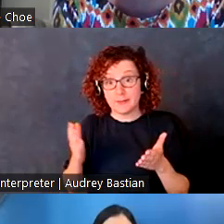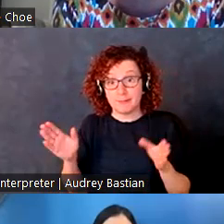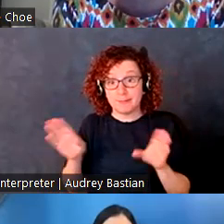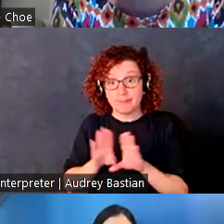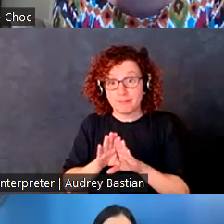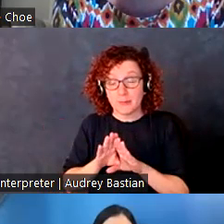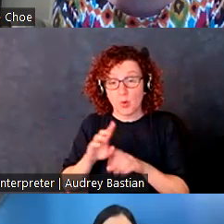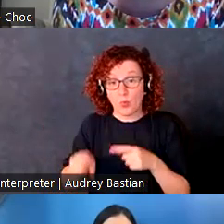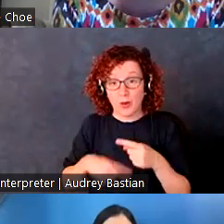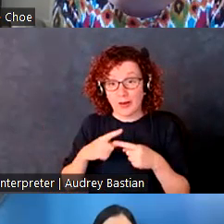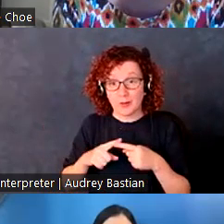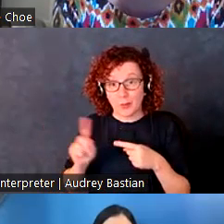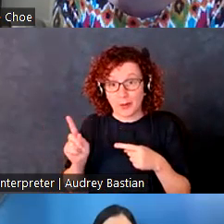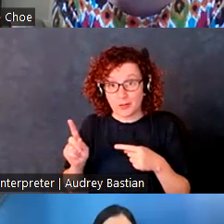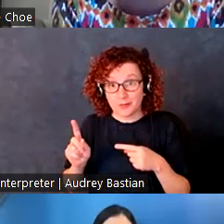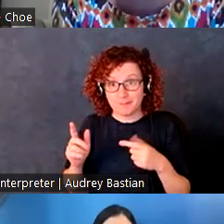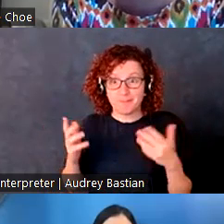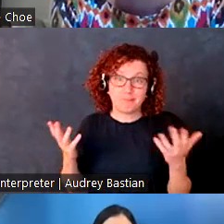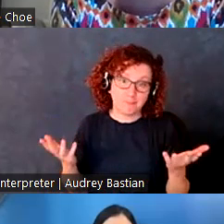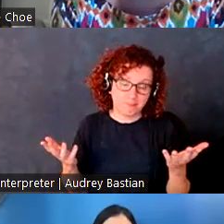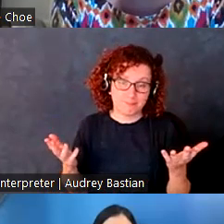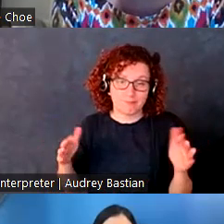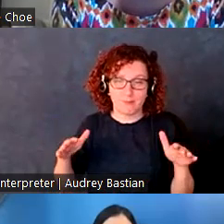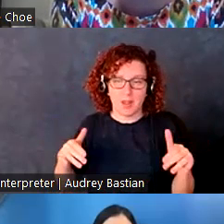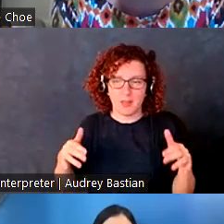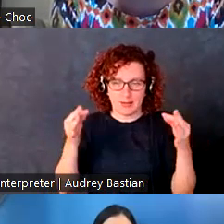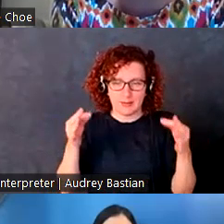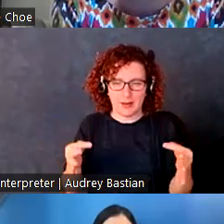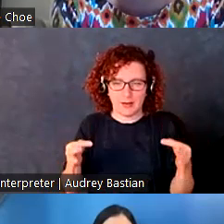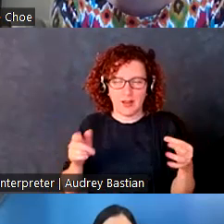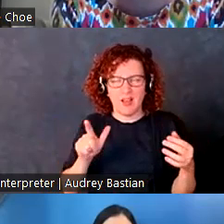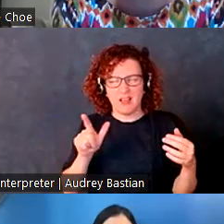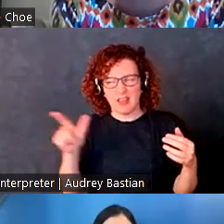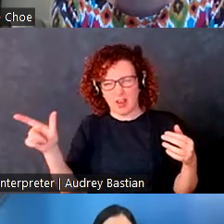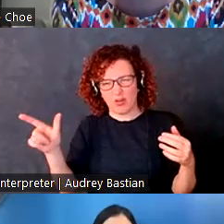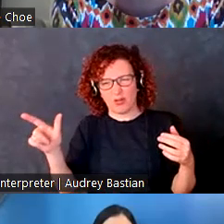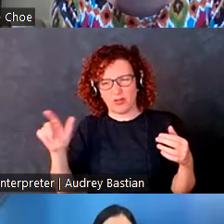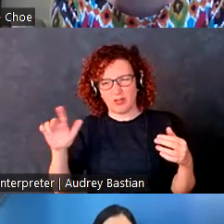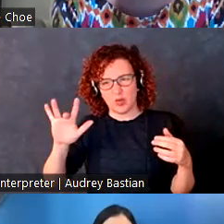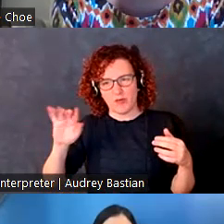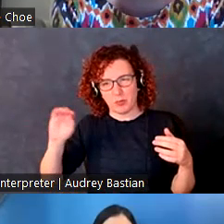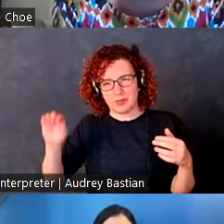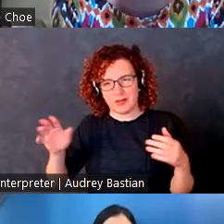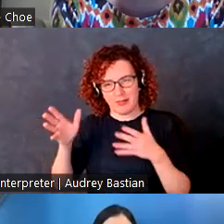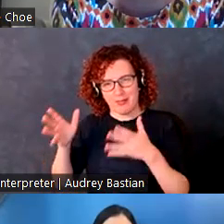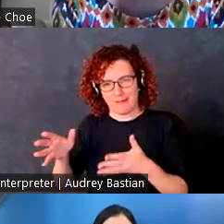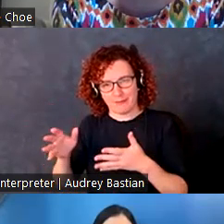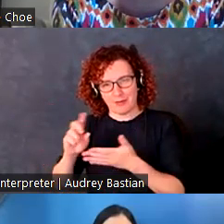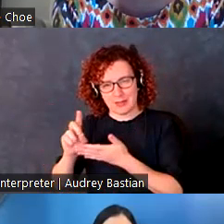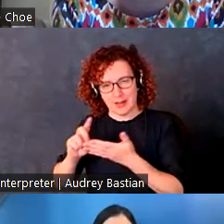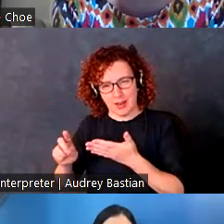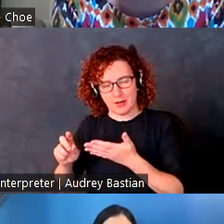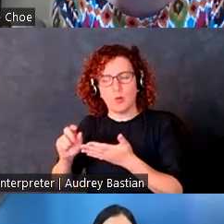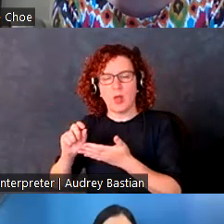project. That will come later in design, and then we'll certainly discuss those as part of the